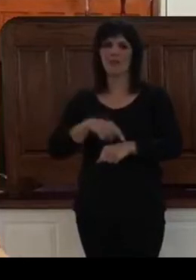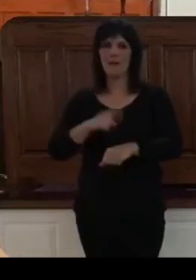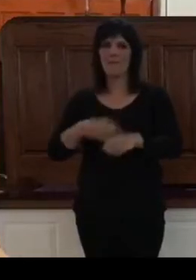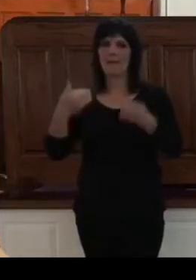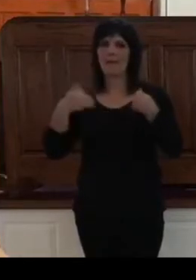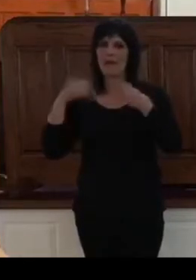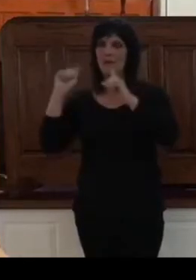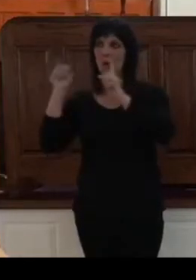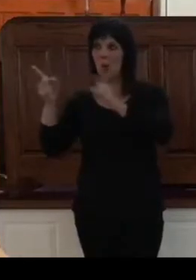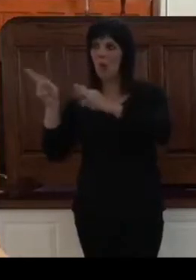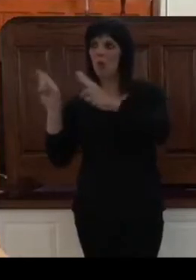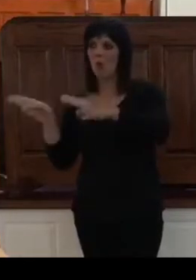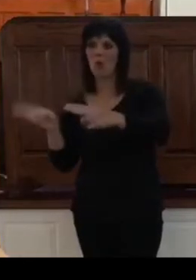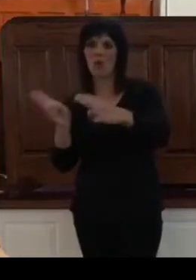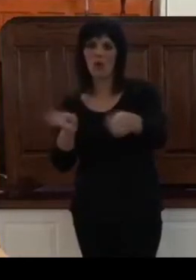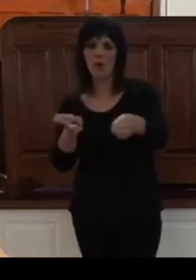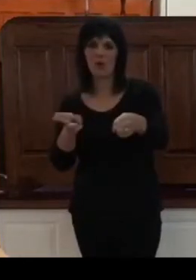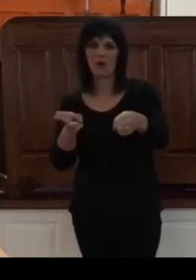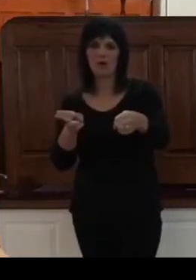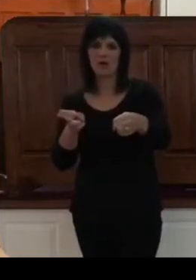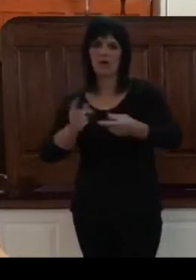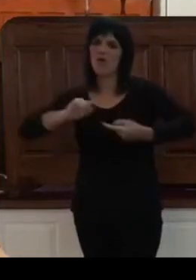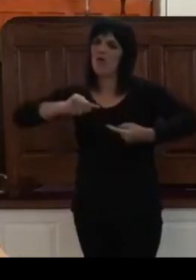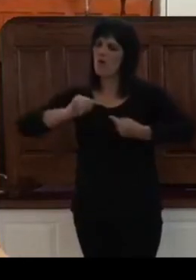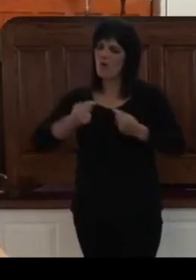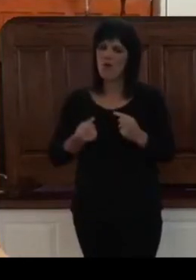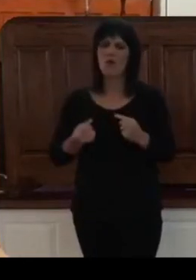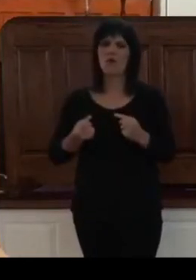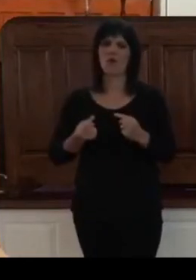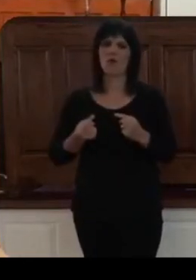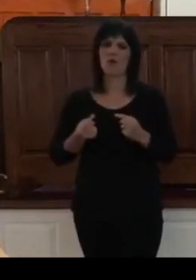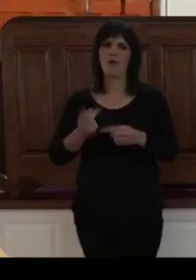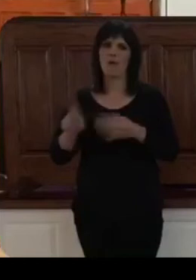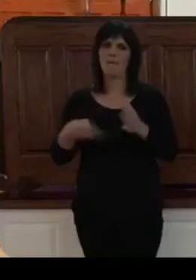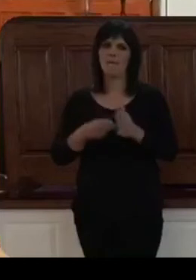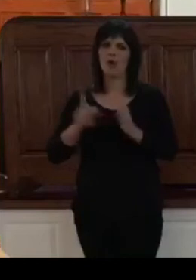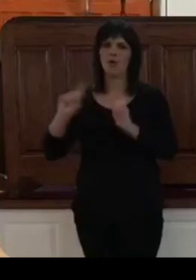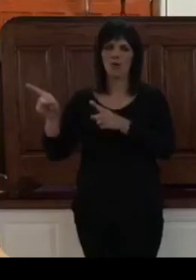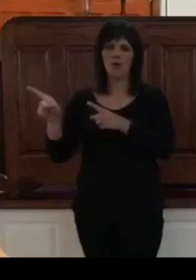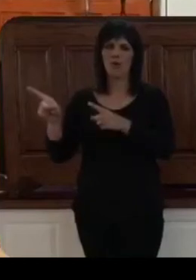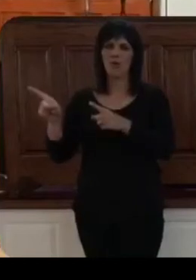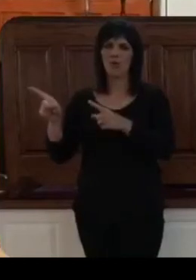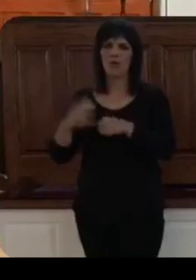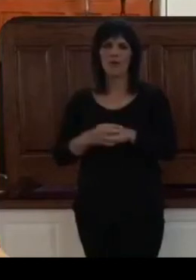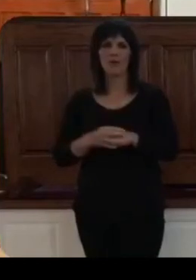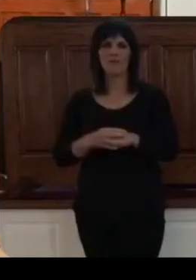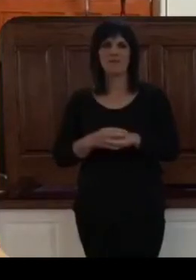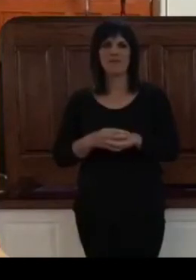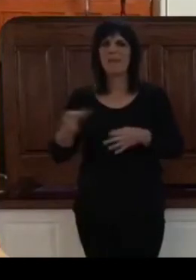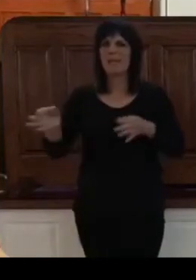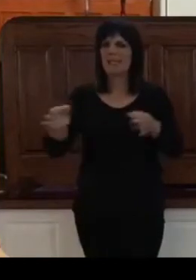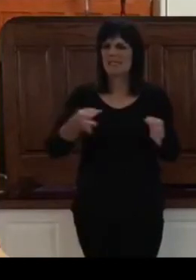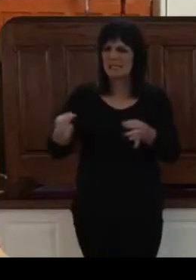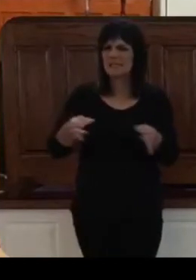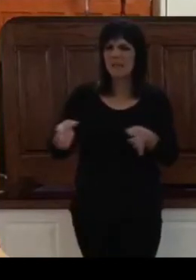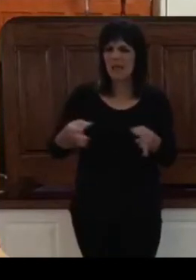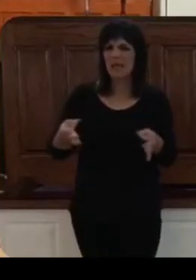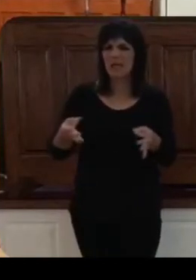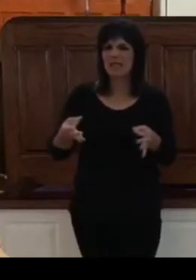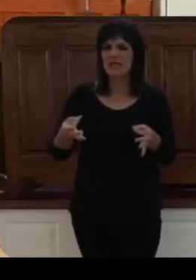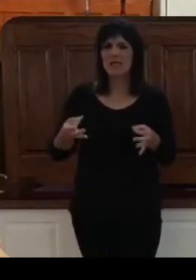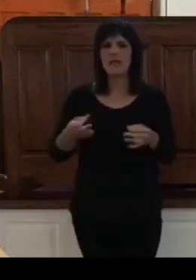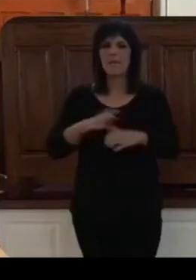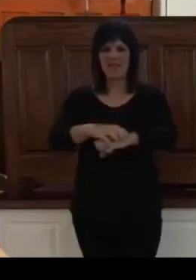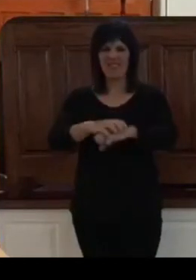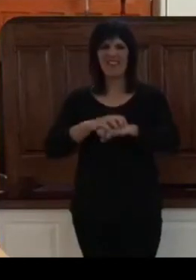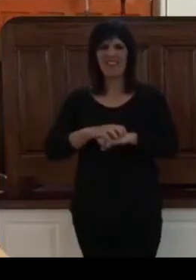in a hurry. And when he did, it hurt. It literally hurt him to leave. Let me explain what I meant about the English weakness.